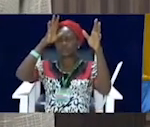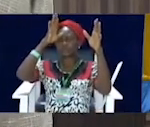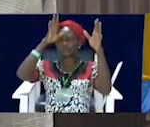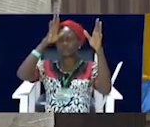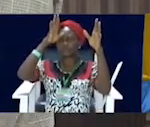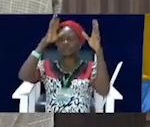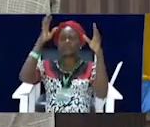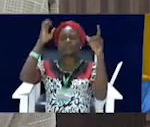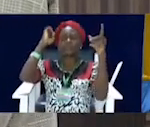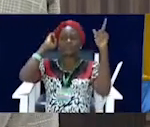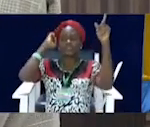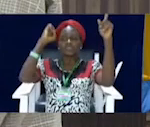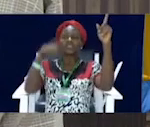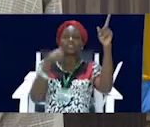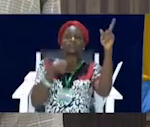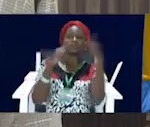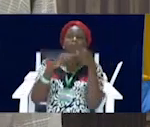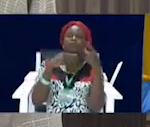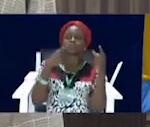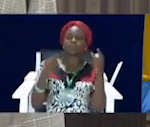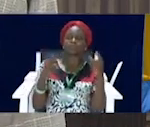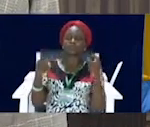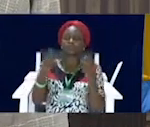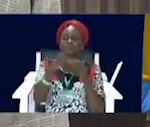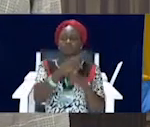He asked me to tell someone.